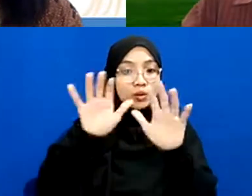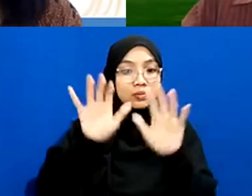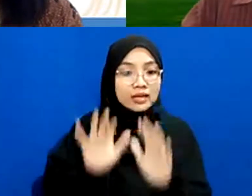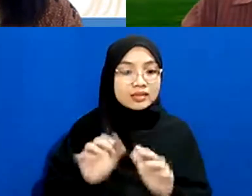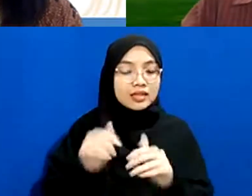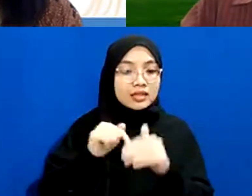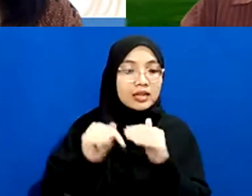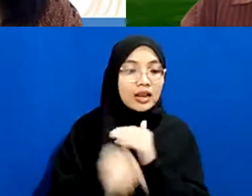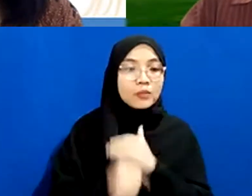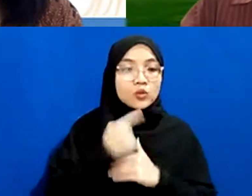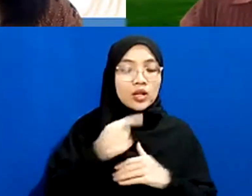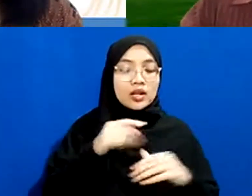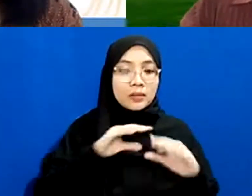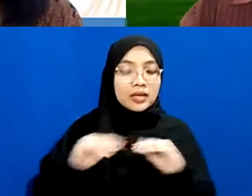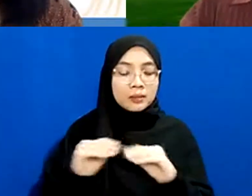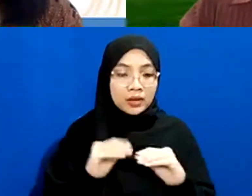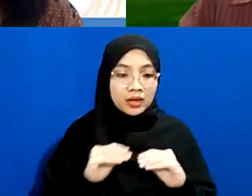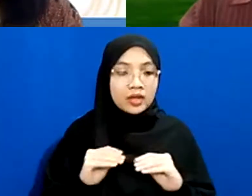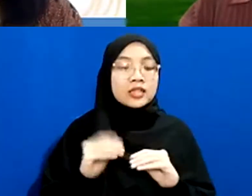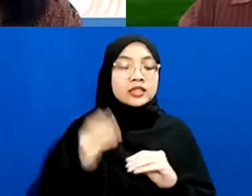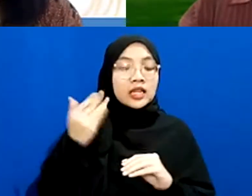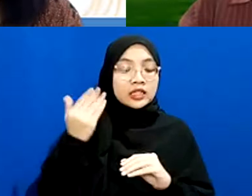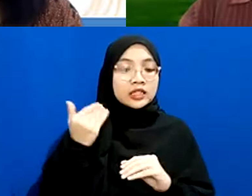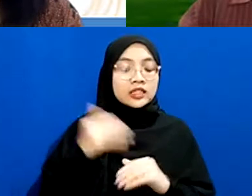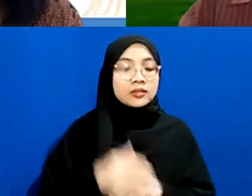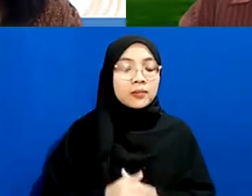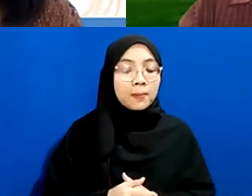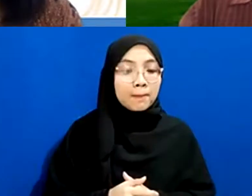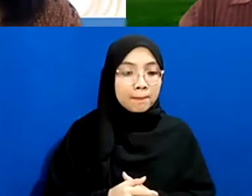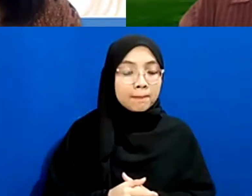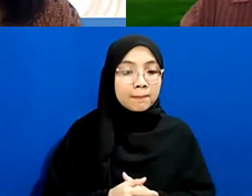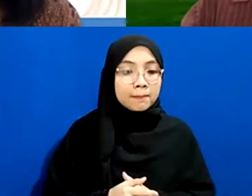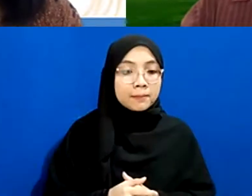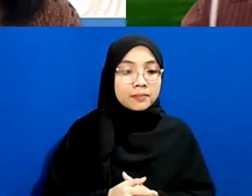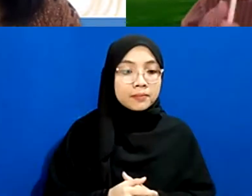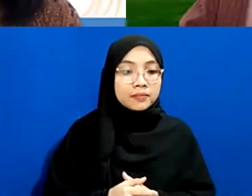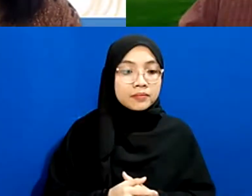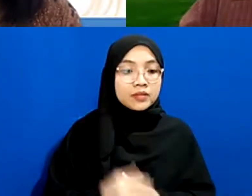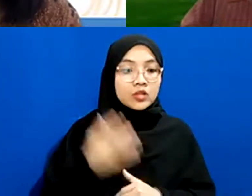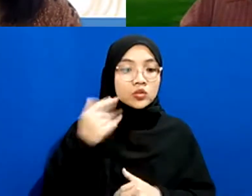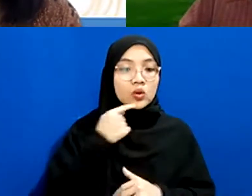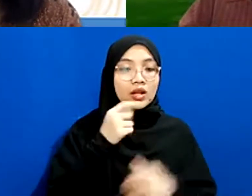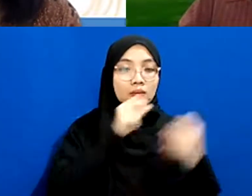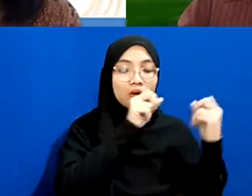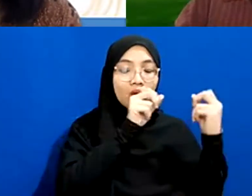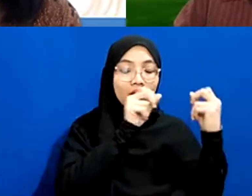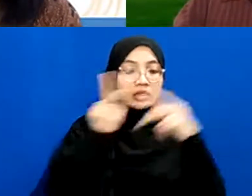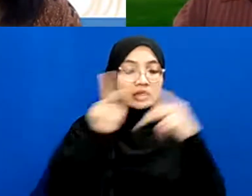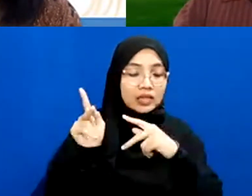is to define the audience and define the context, and then work from